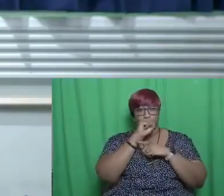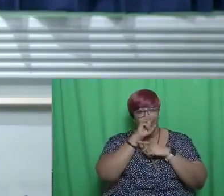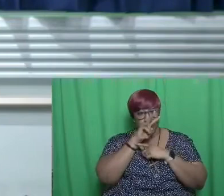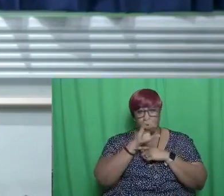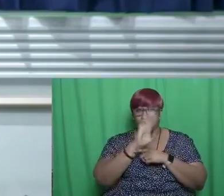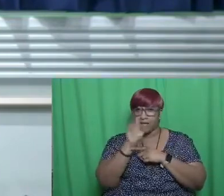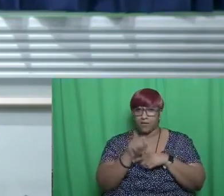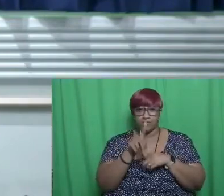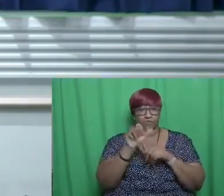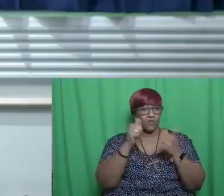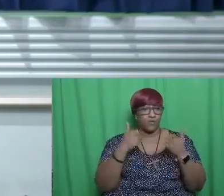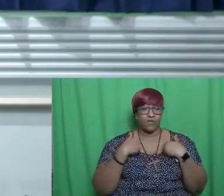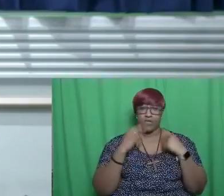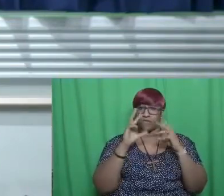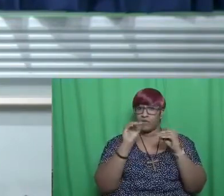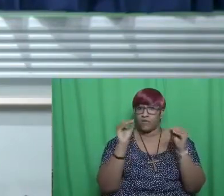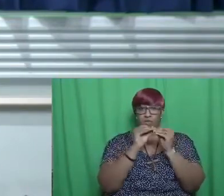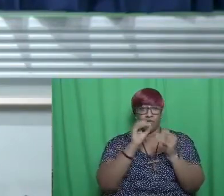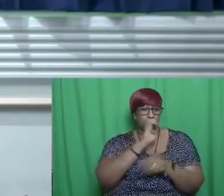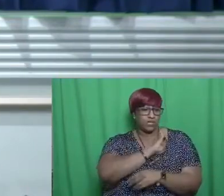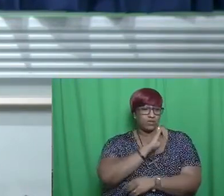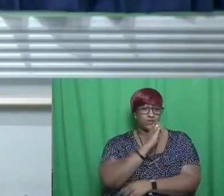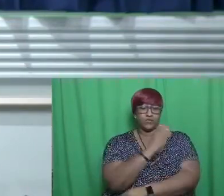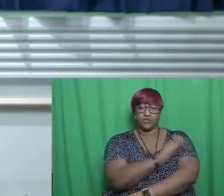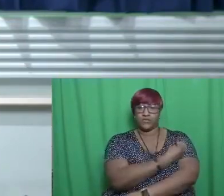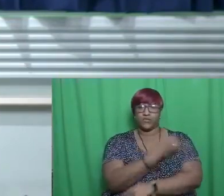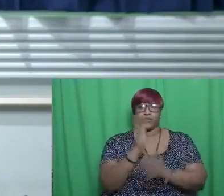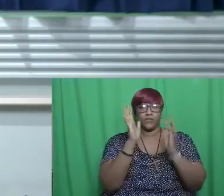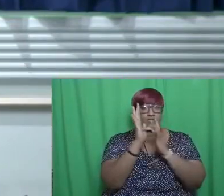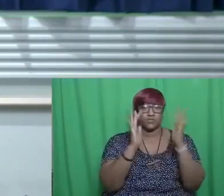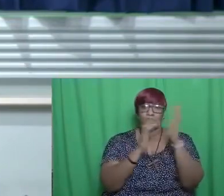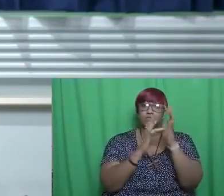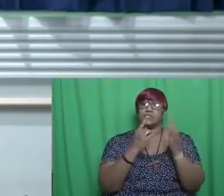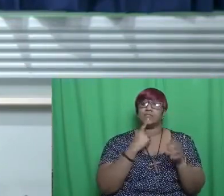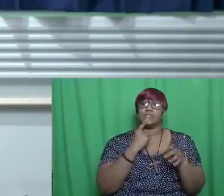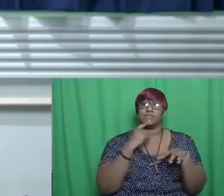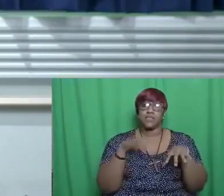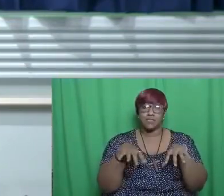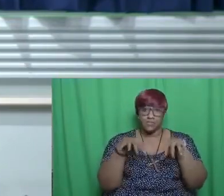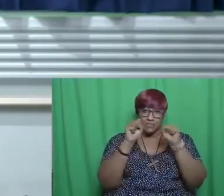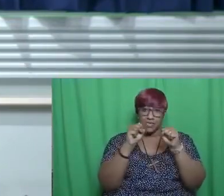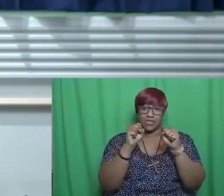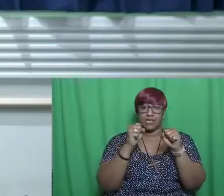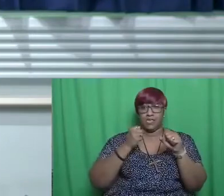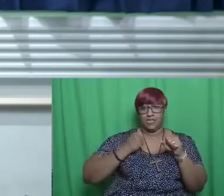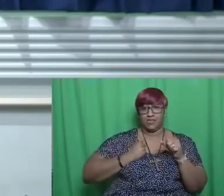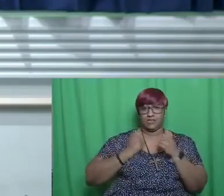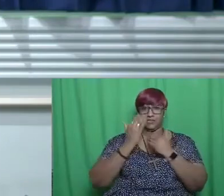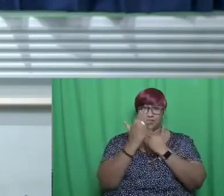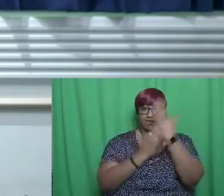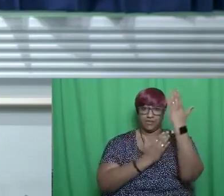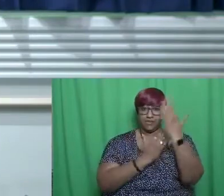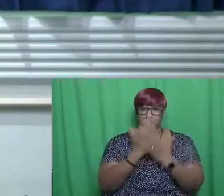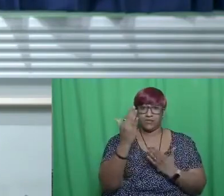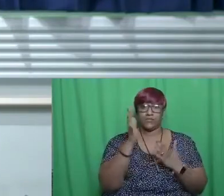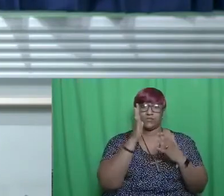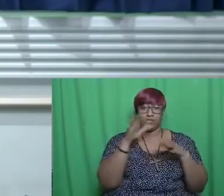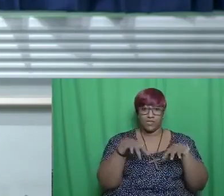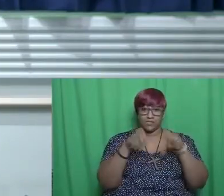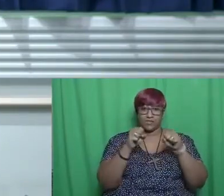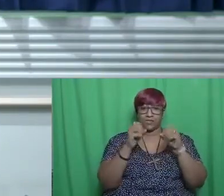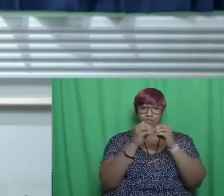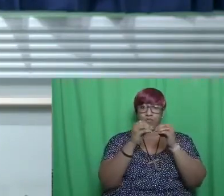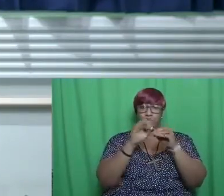out. You don't have no more energy. But Jesus said, take my hand and you can take